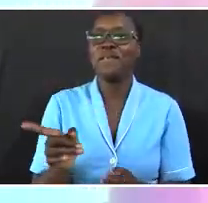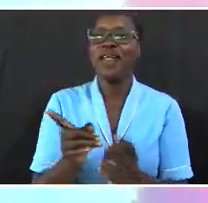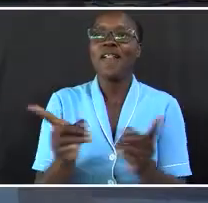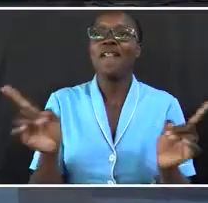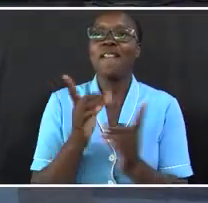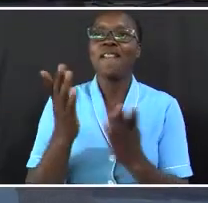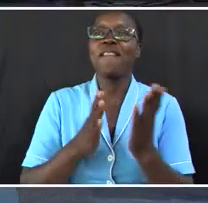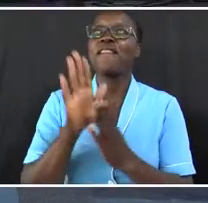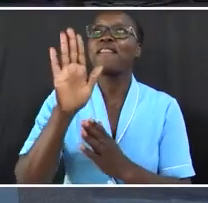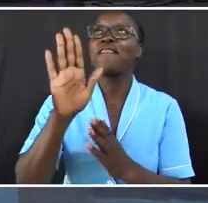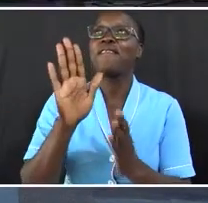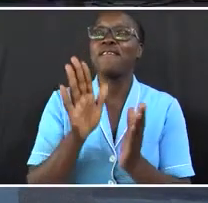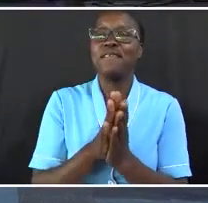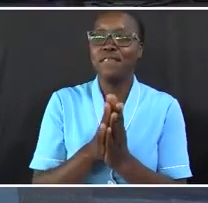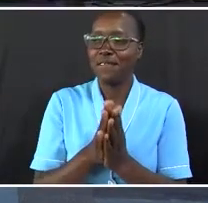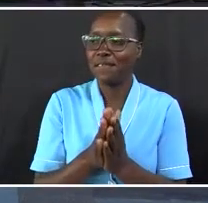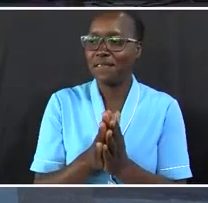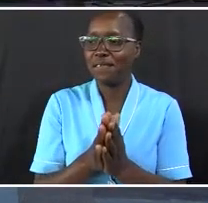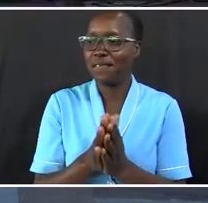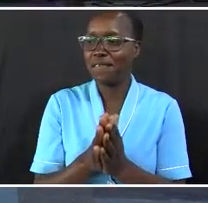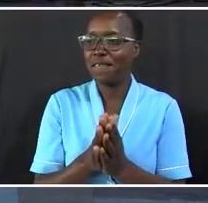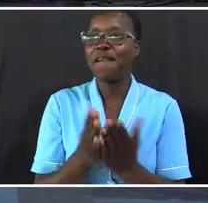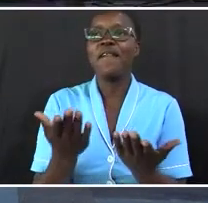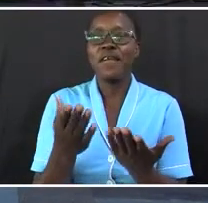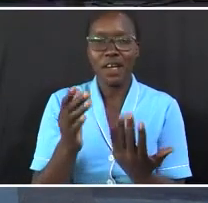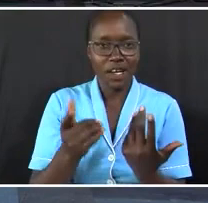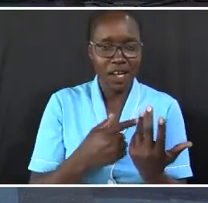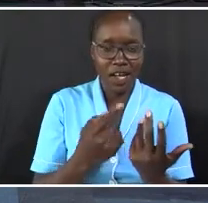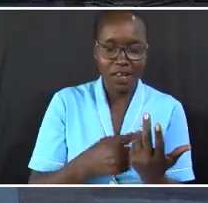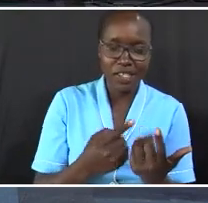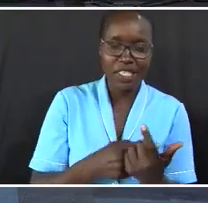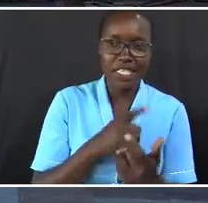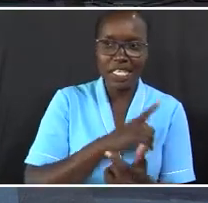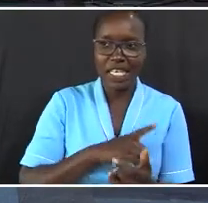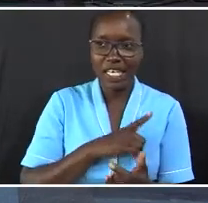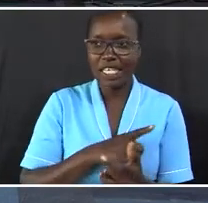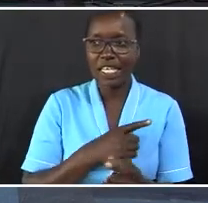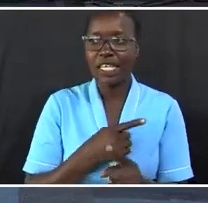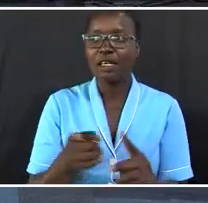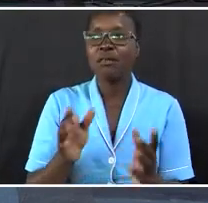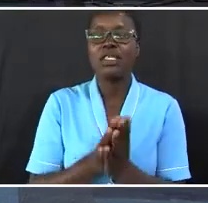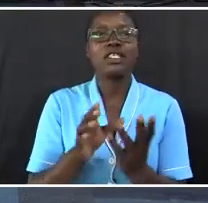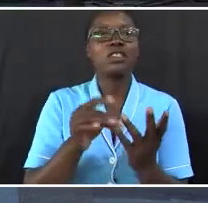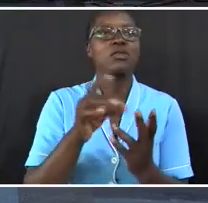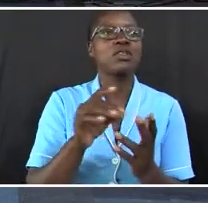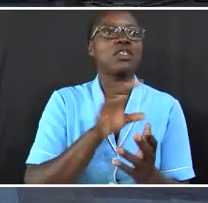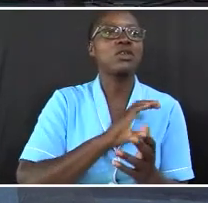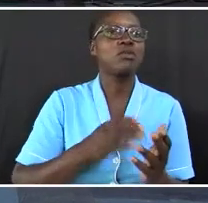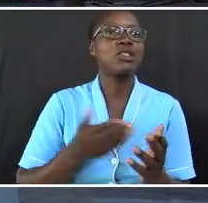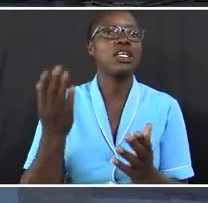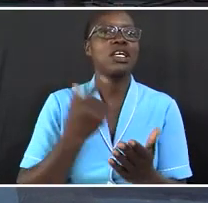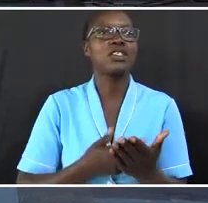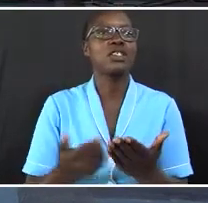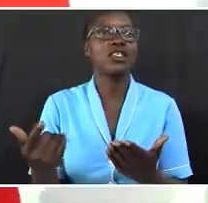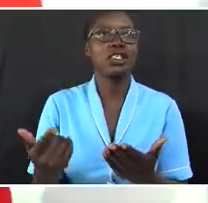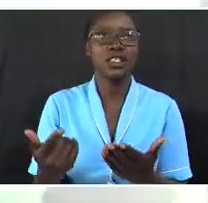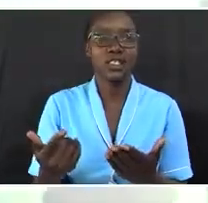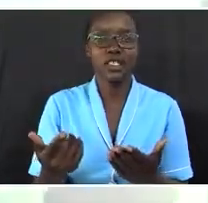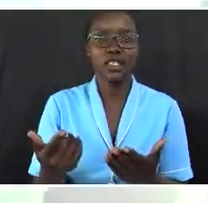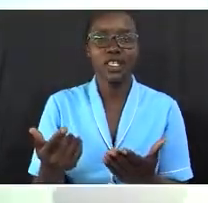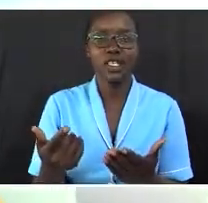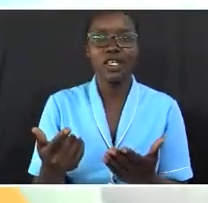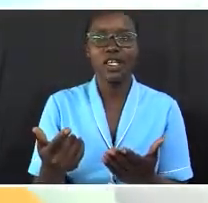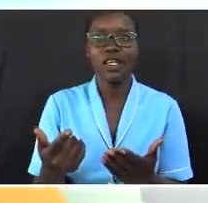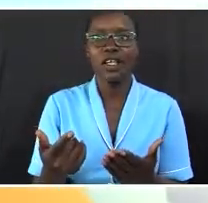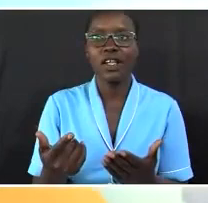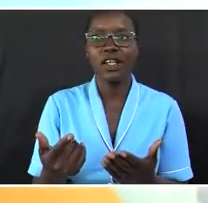him, count it as a privilege. But I was in the nominating committee this year. But